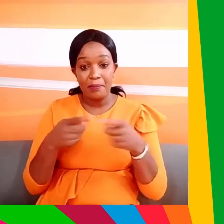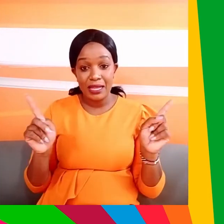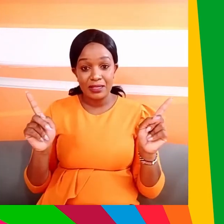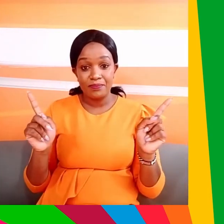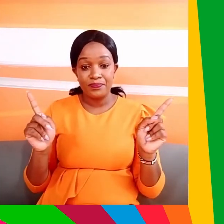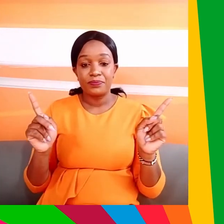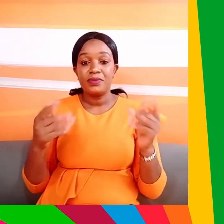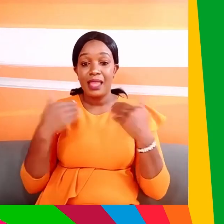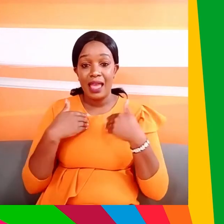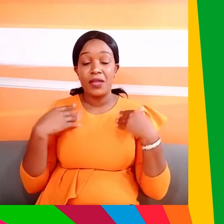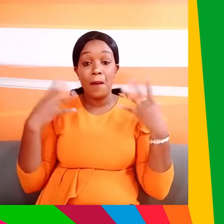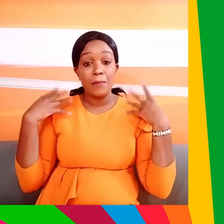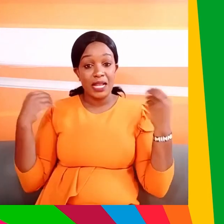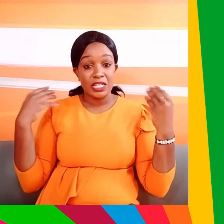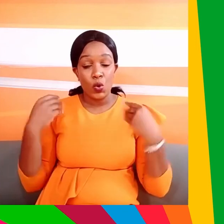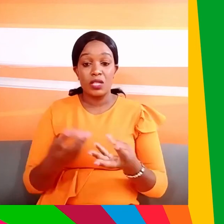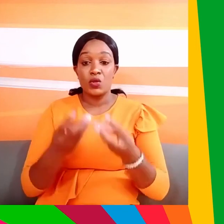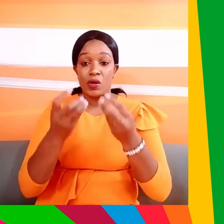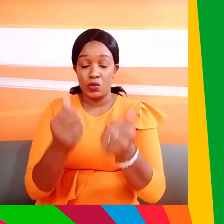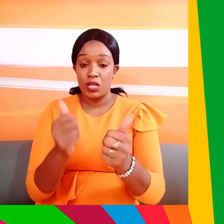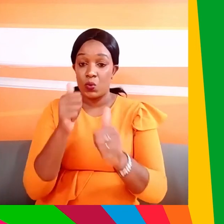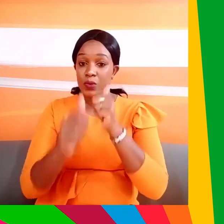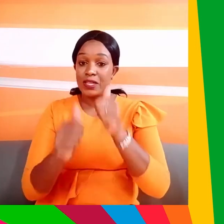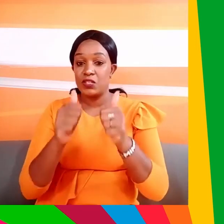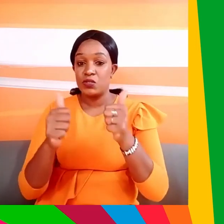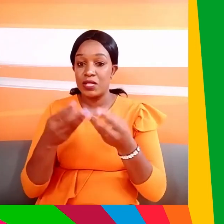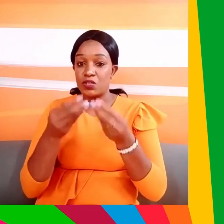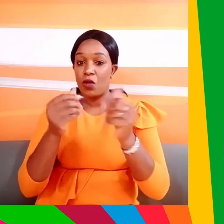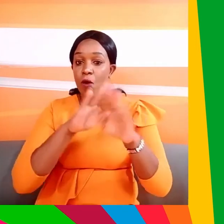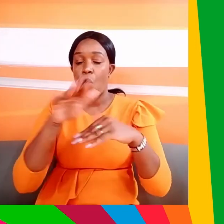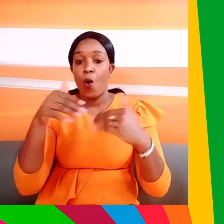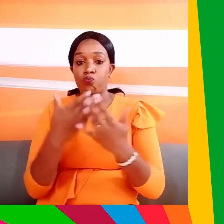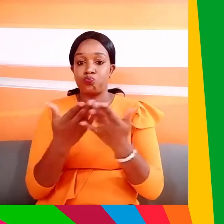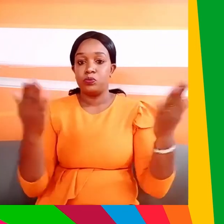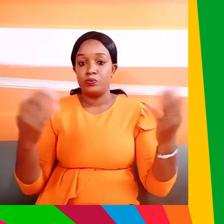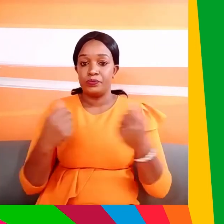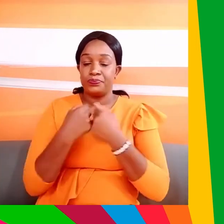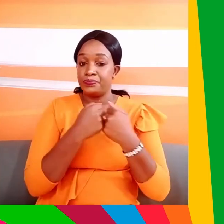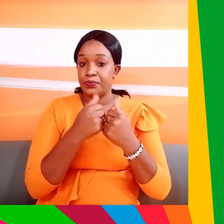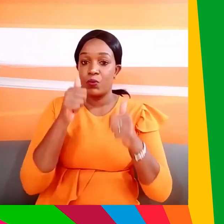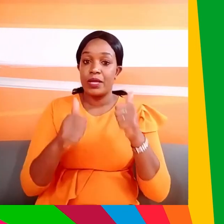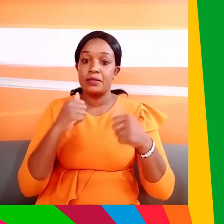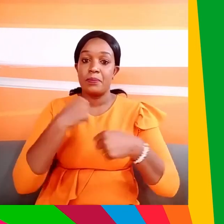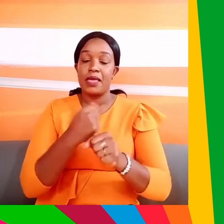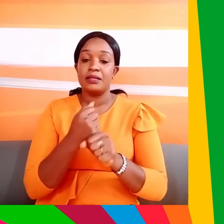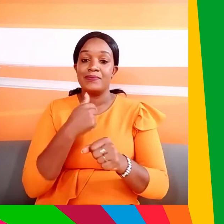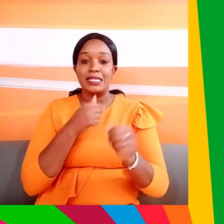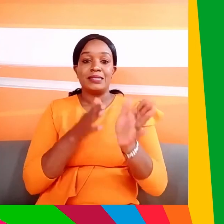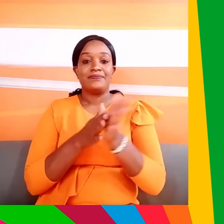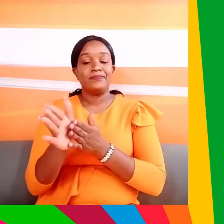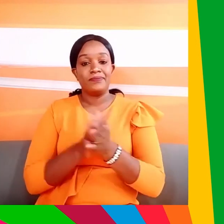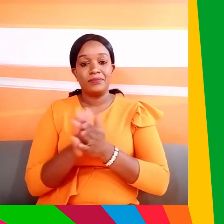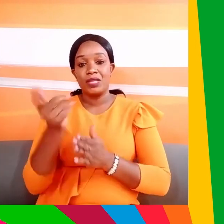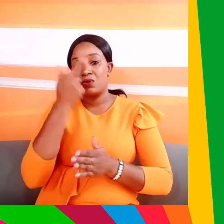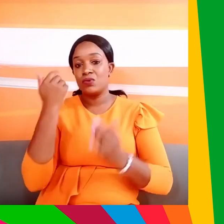solutions to what we thought were age-old challenges. And that's what sort of keeps me inspired, because there's a new energy. You know, we're in a dark